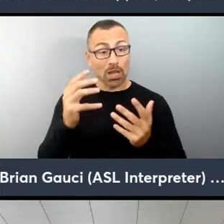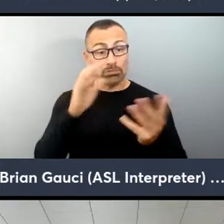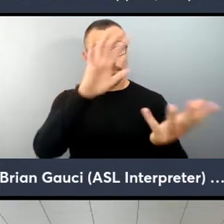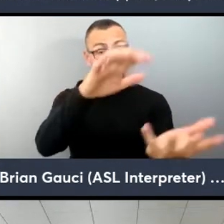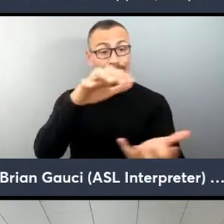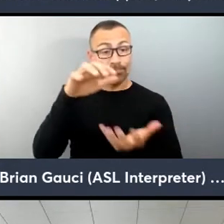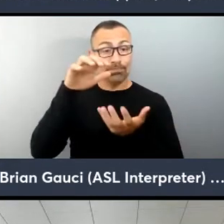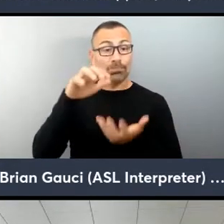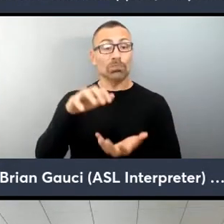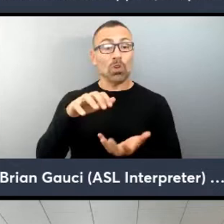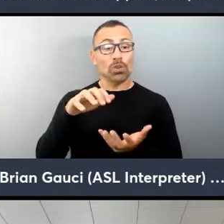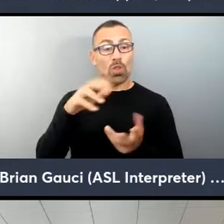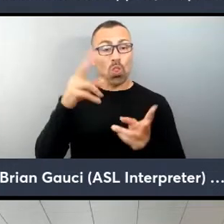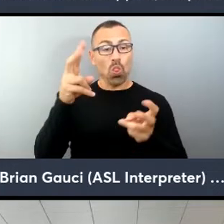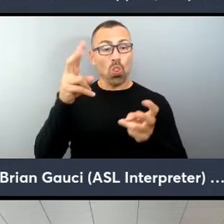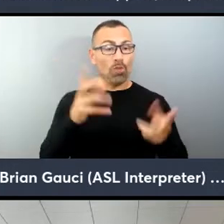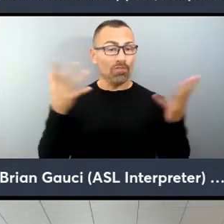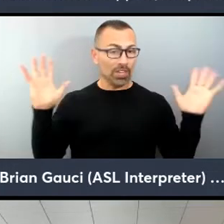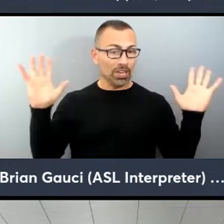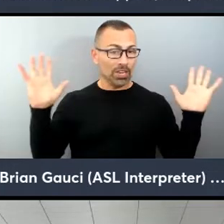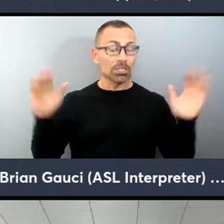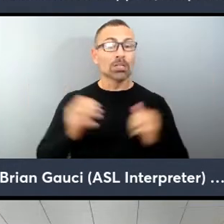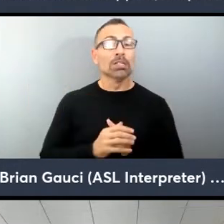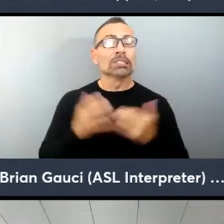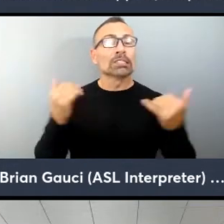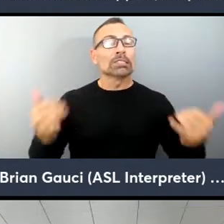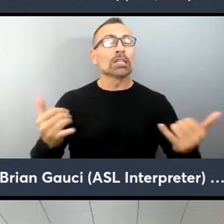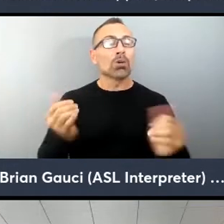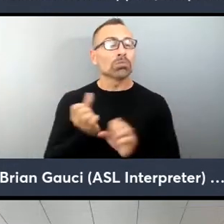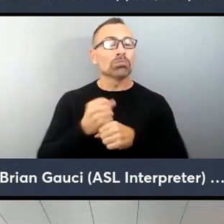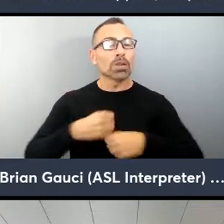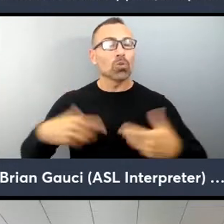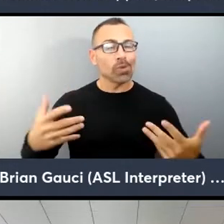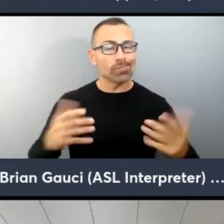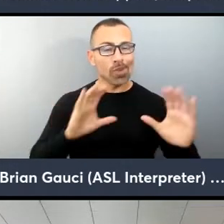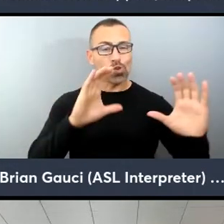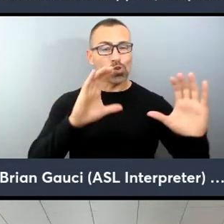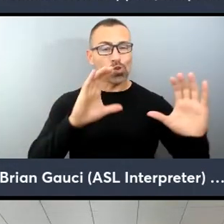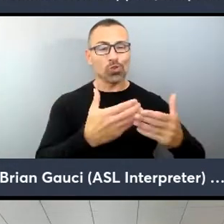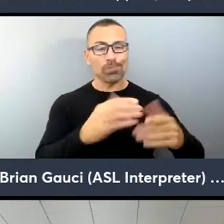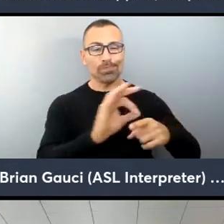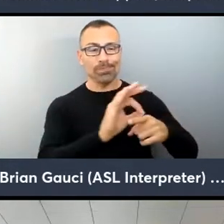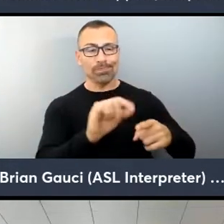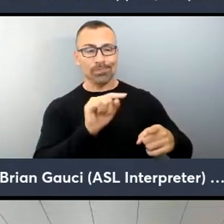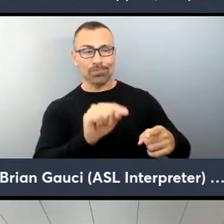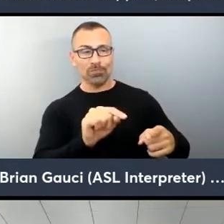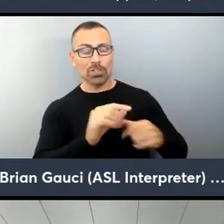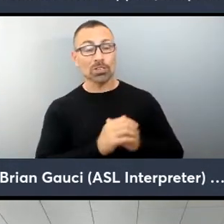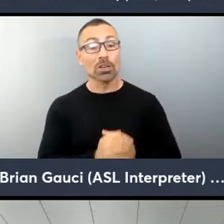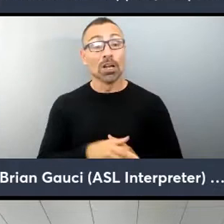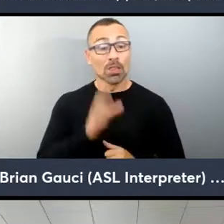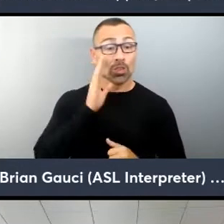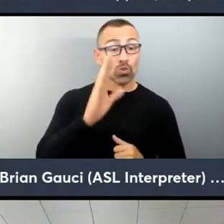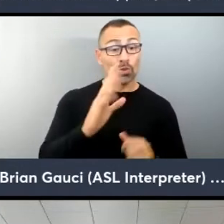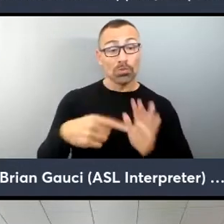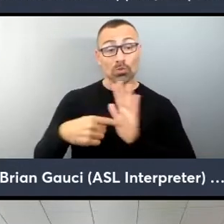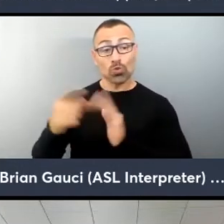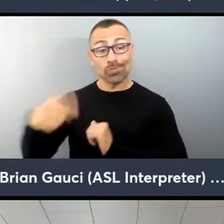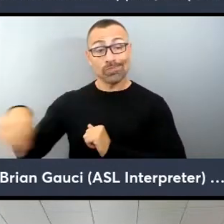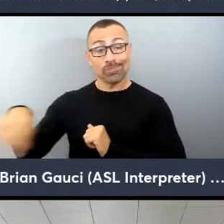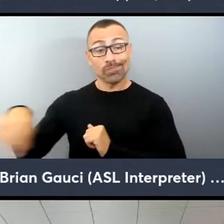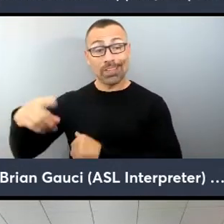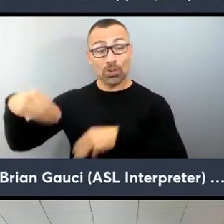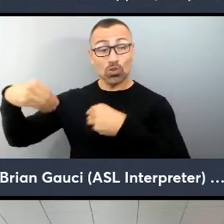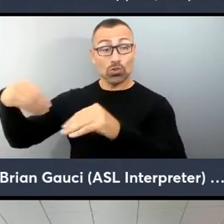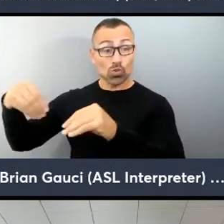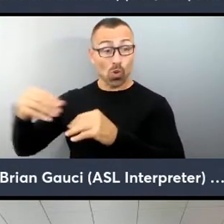but what we need to do now is create a feature group. And a feature group then is something that we're going to have in our feature store that's going to enable